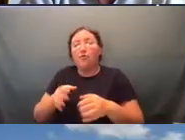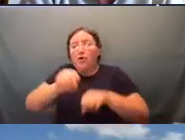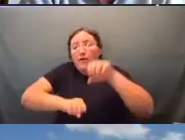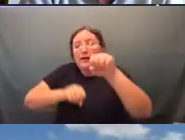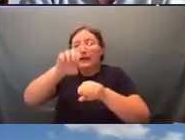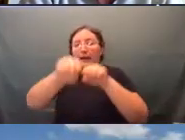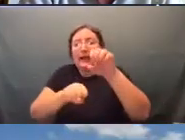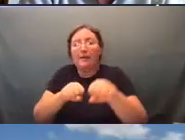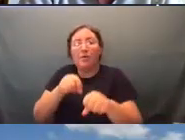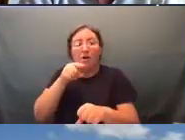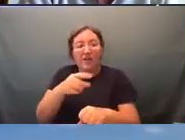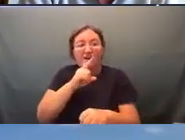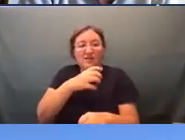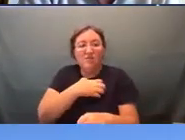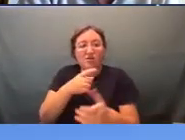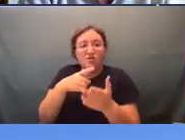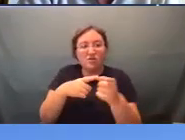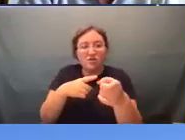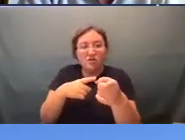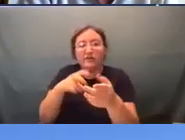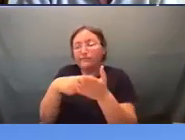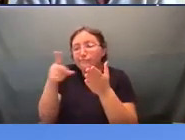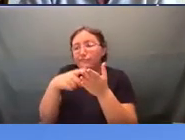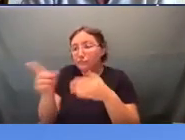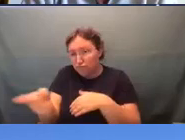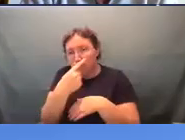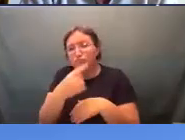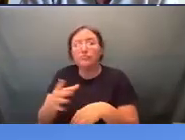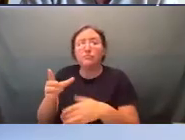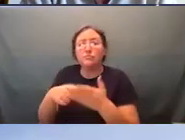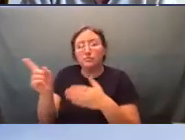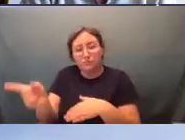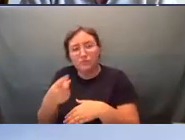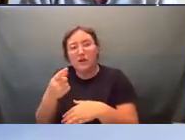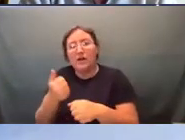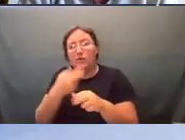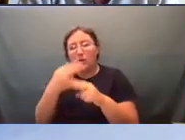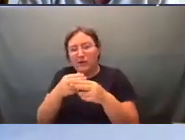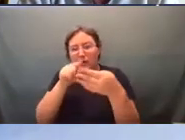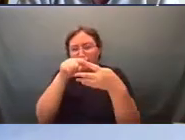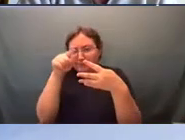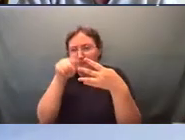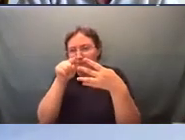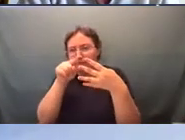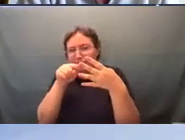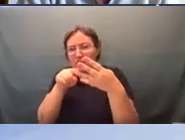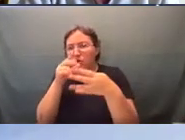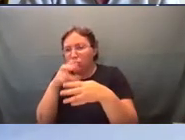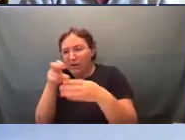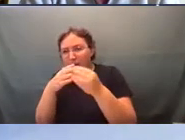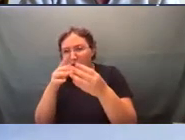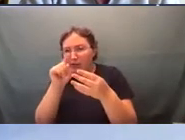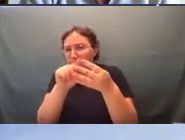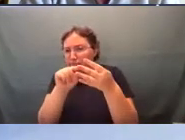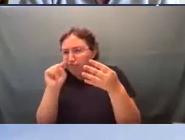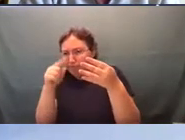our ranger right here, checking to make sure those permits are in with everyone's name, with the correct trip leader, with the whole